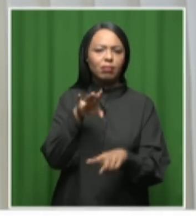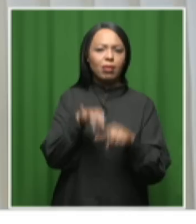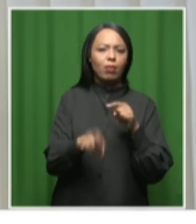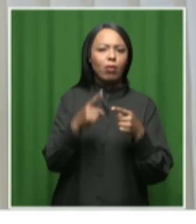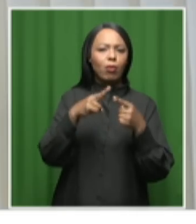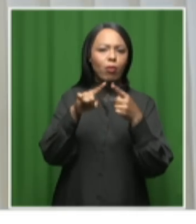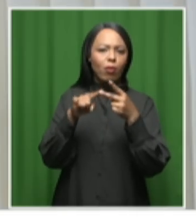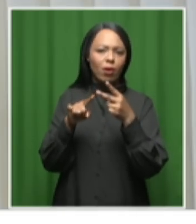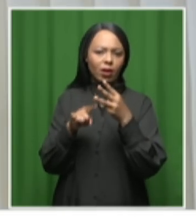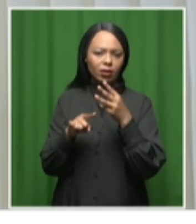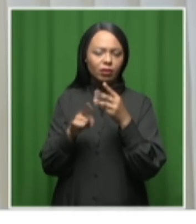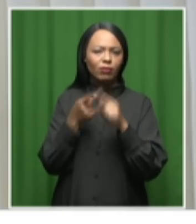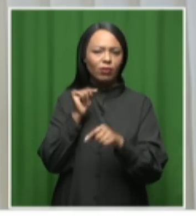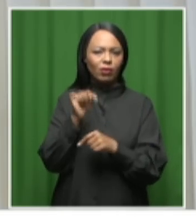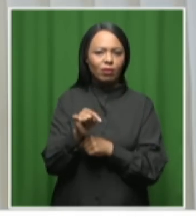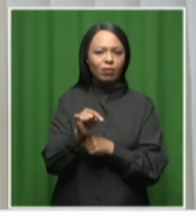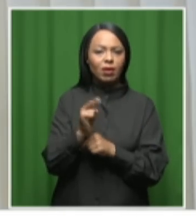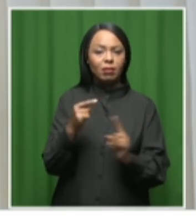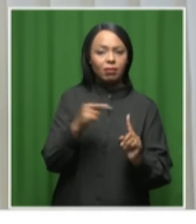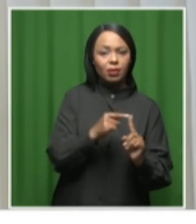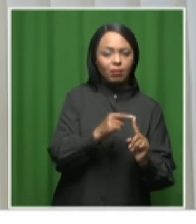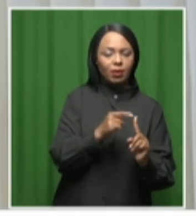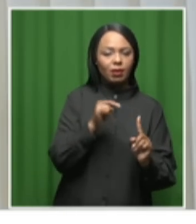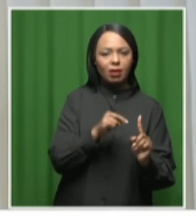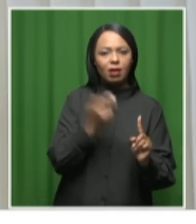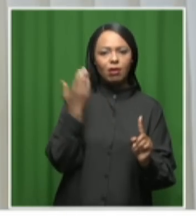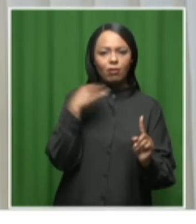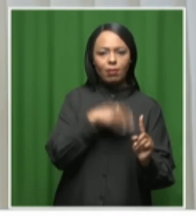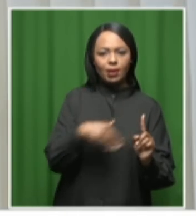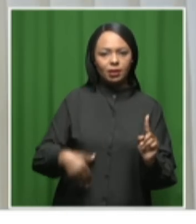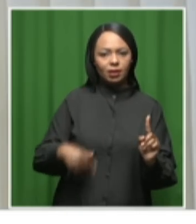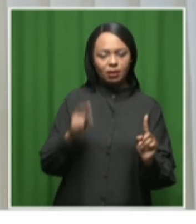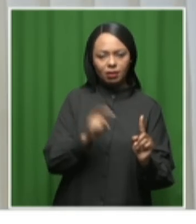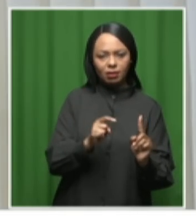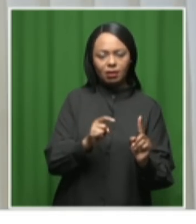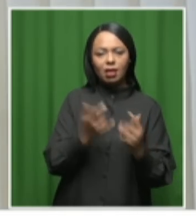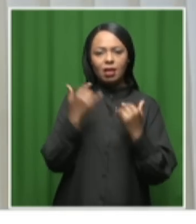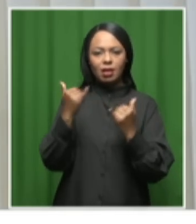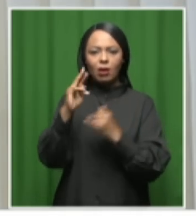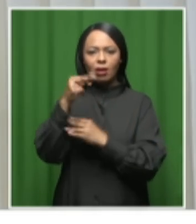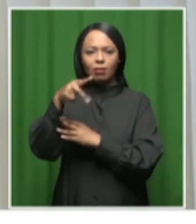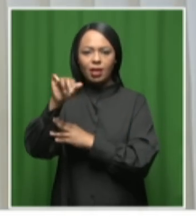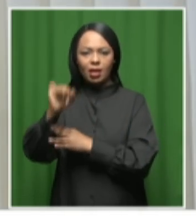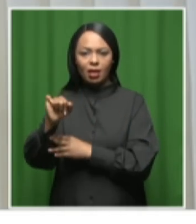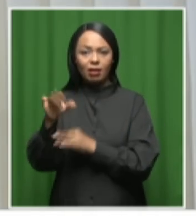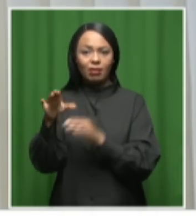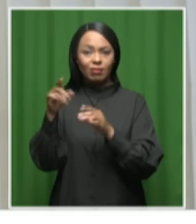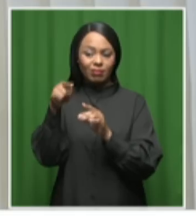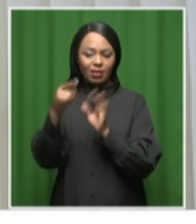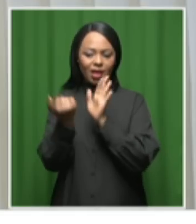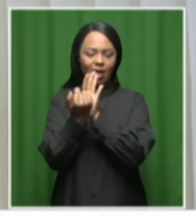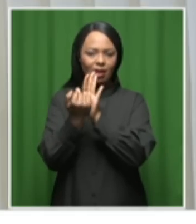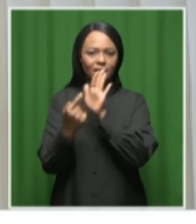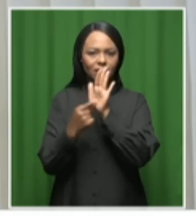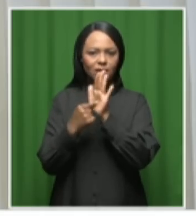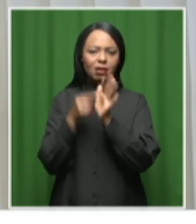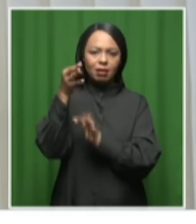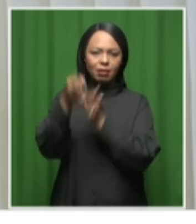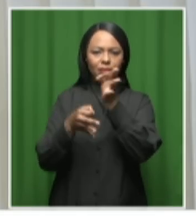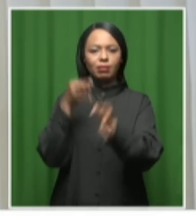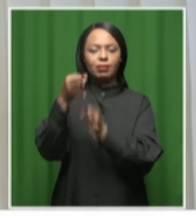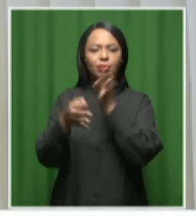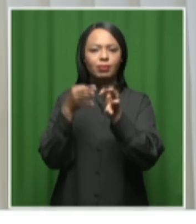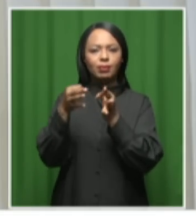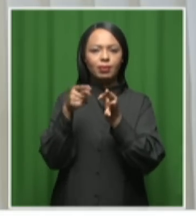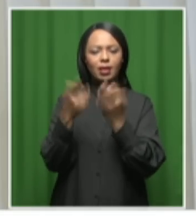points or from the side of the former president. Now you have the National Prosecuting Authorities Act, which then tells you how a prosecutor is supposed to